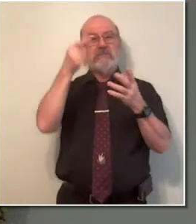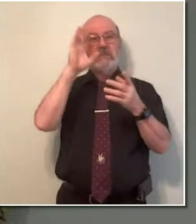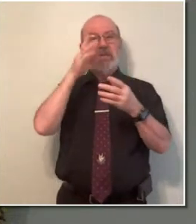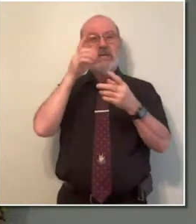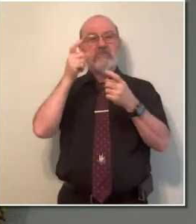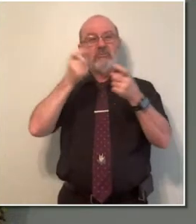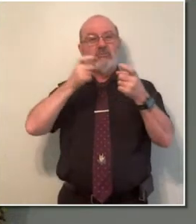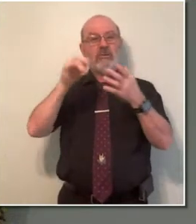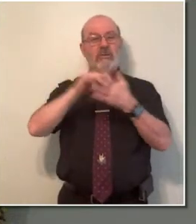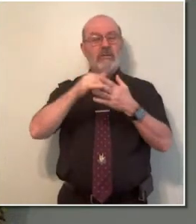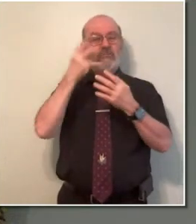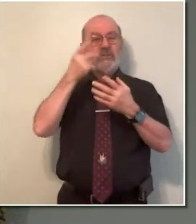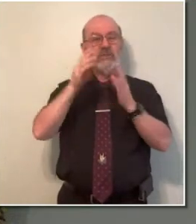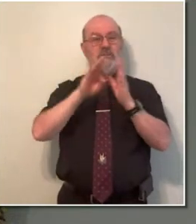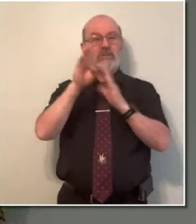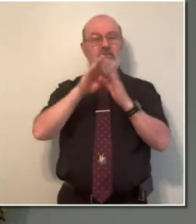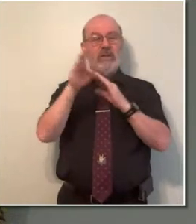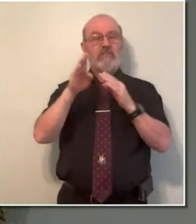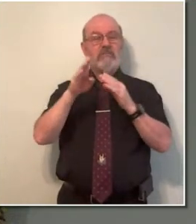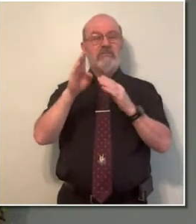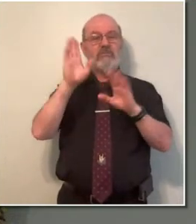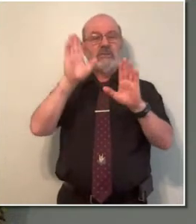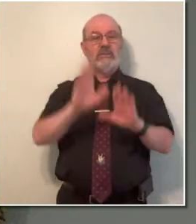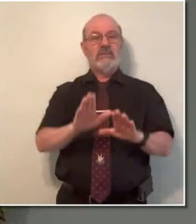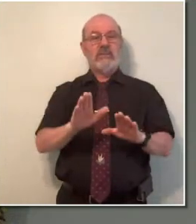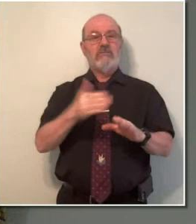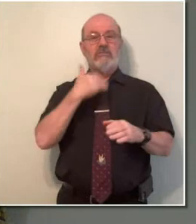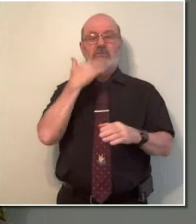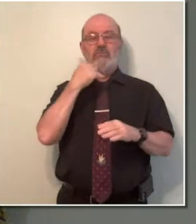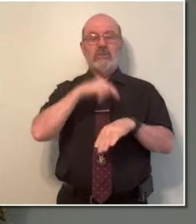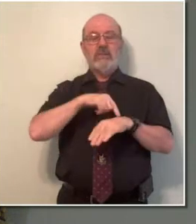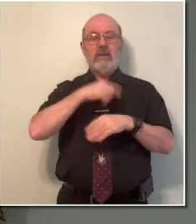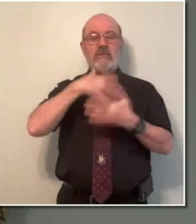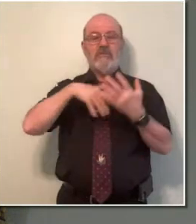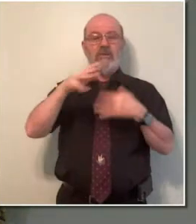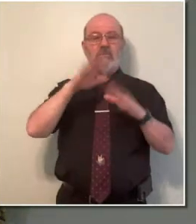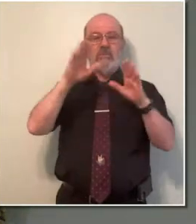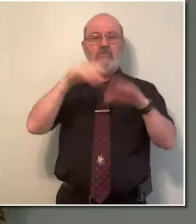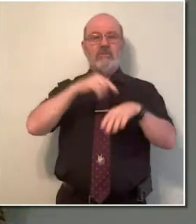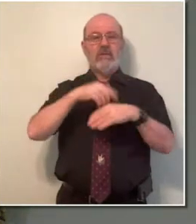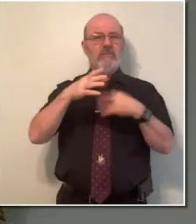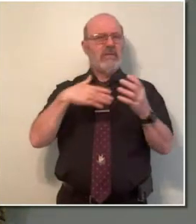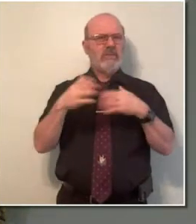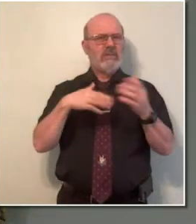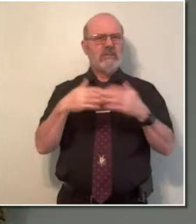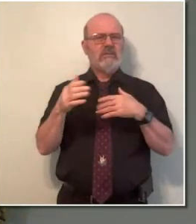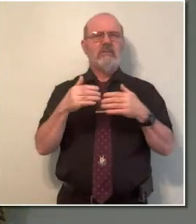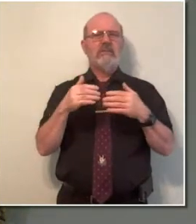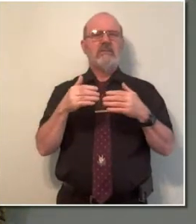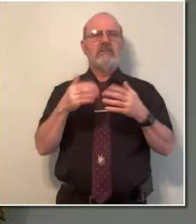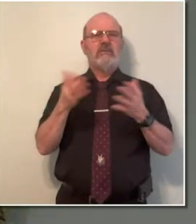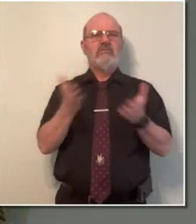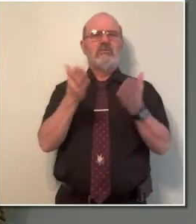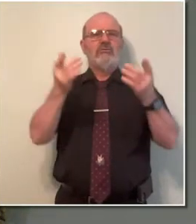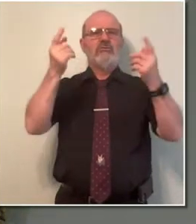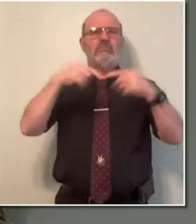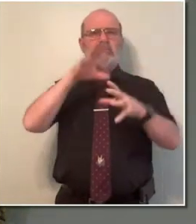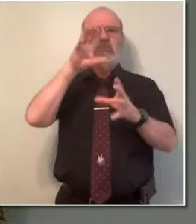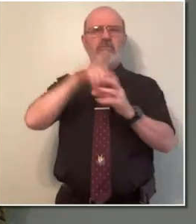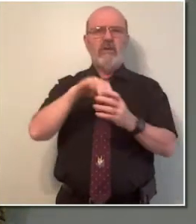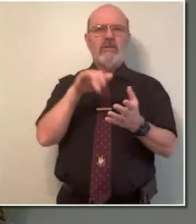we'll see what develops for Sunday. We'll have a sweet time of fellowship and a great time anyway, and we encourage you to be a part of that.